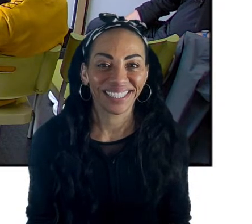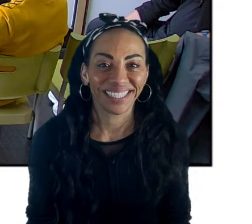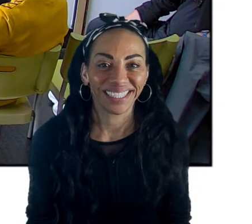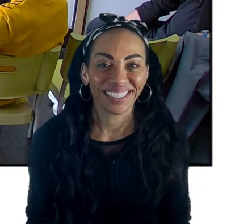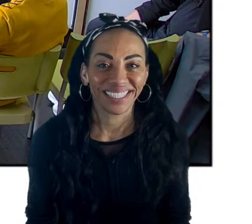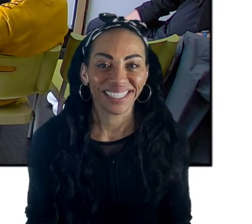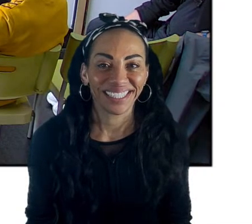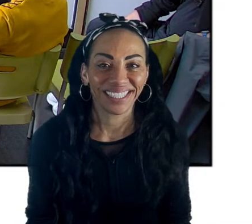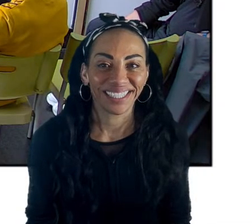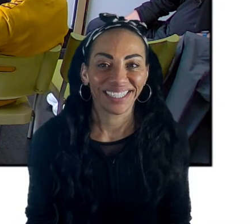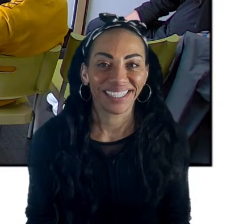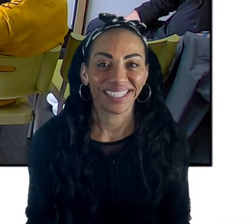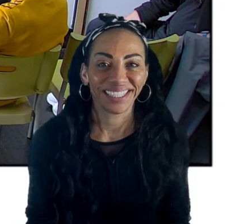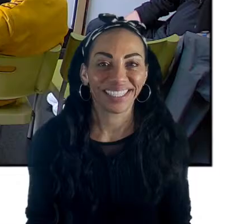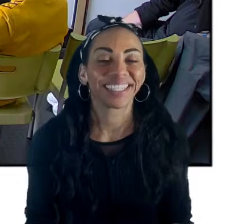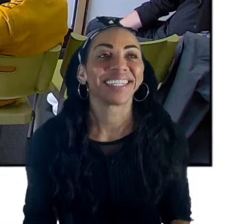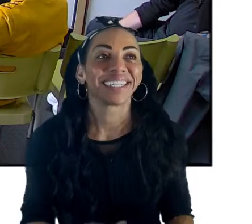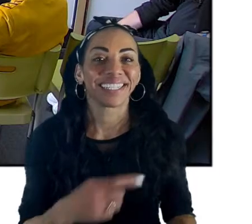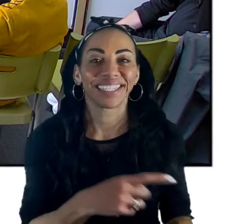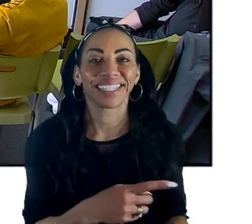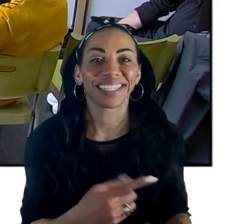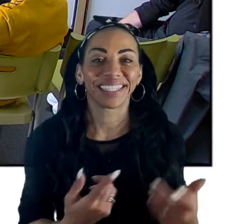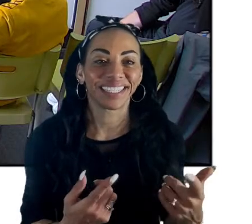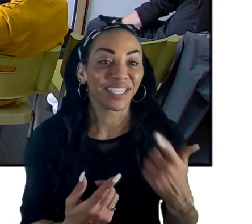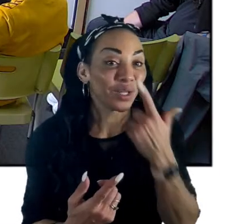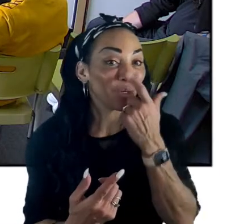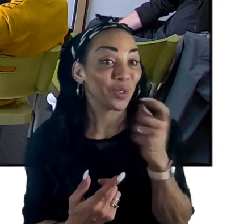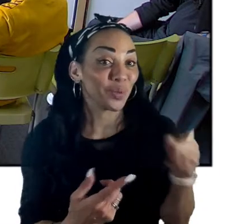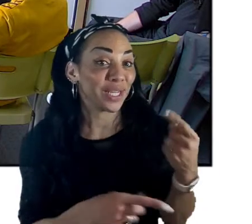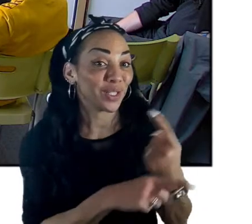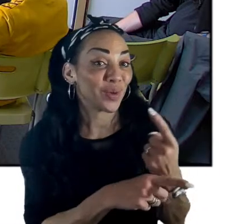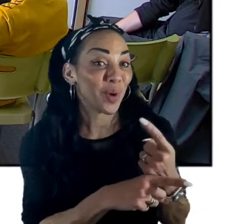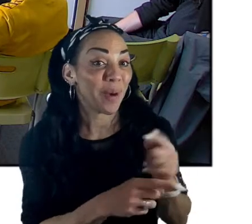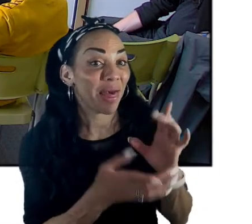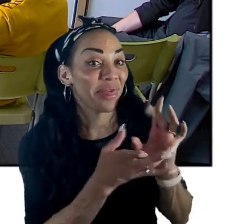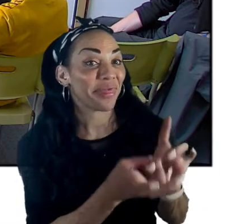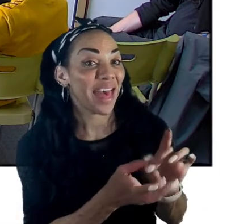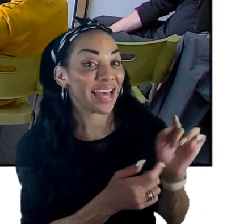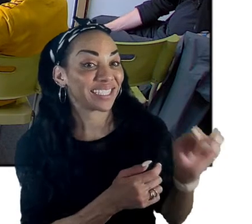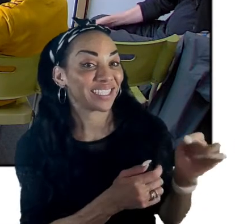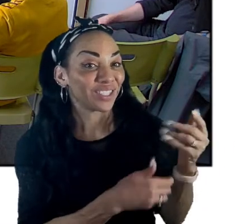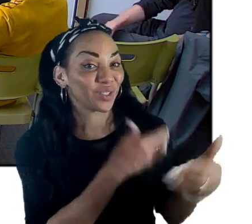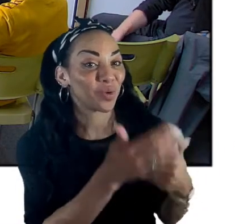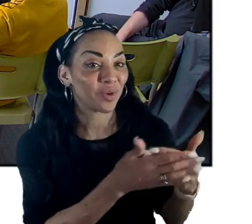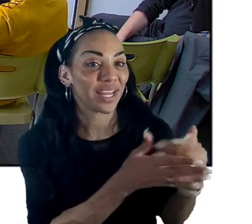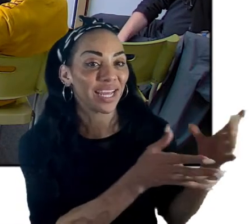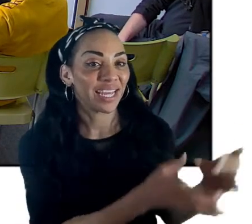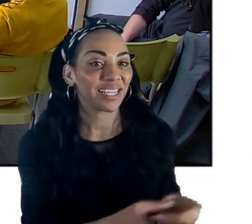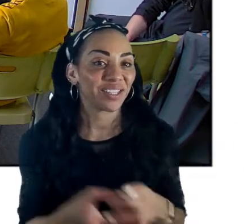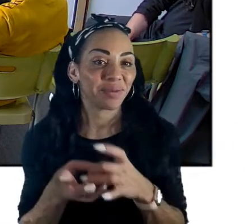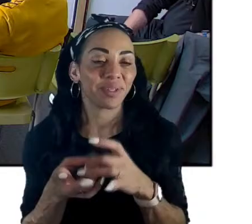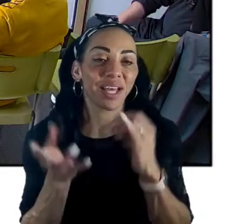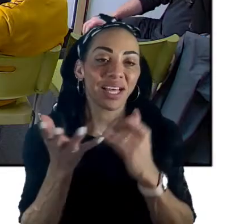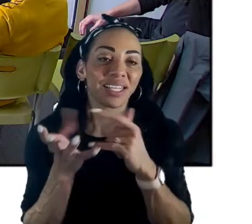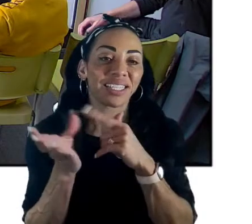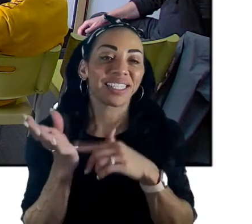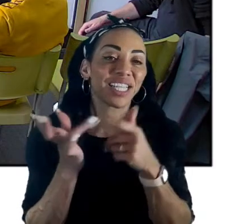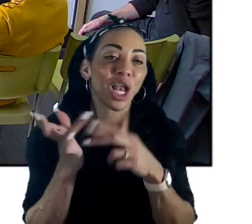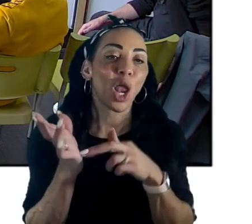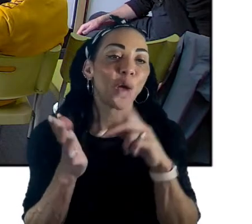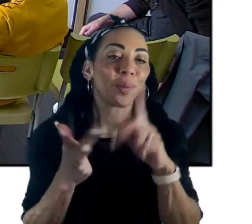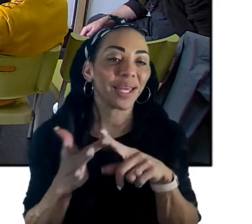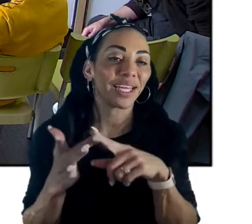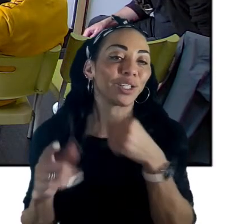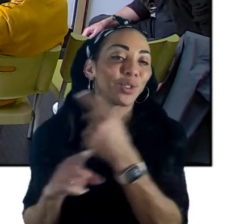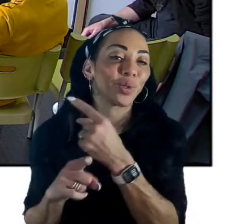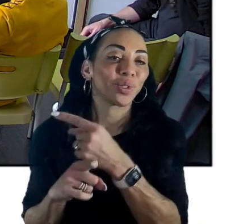in terms of like a biblical, like, can we draw an analogy? Like Salome falls in love with John the Baptist's voice.